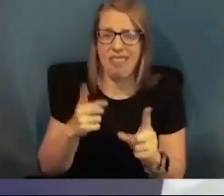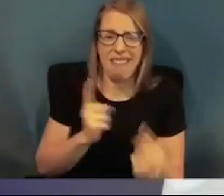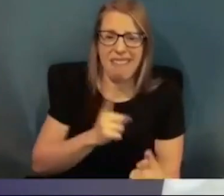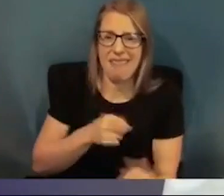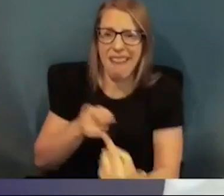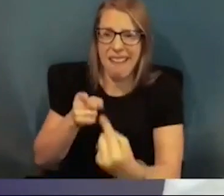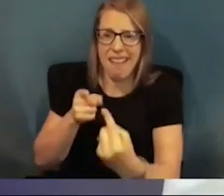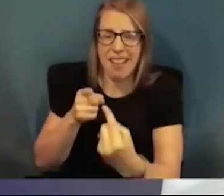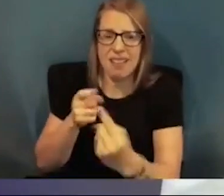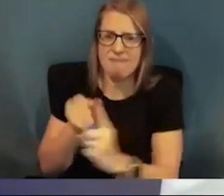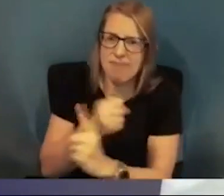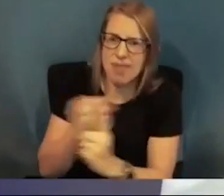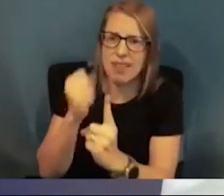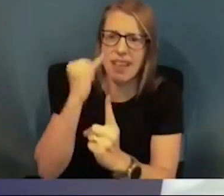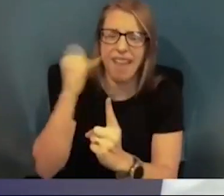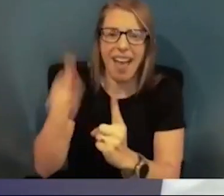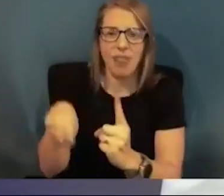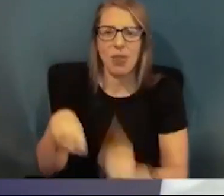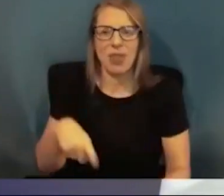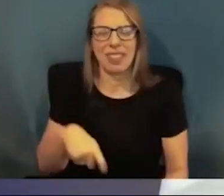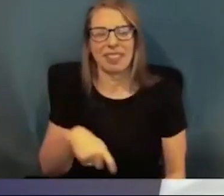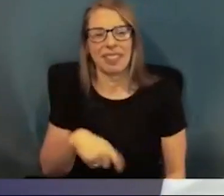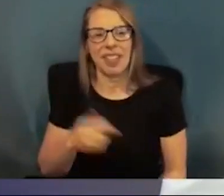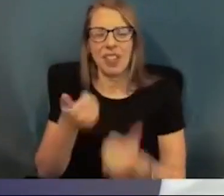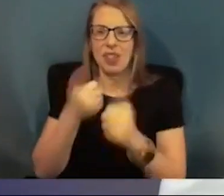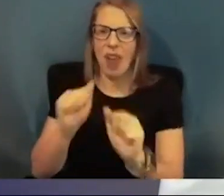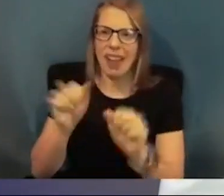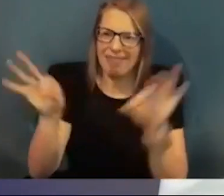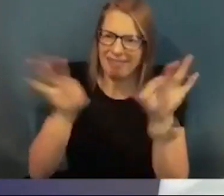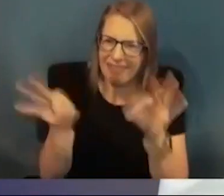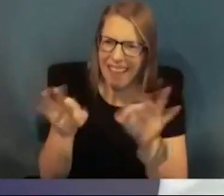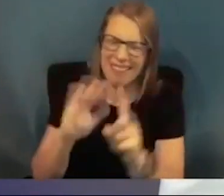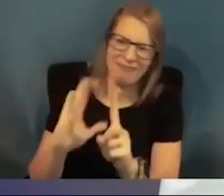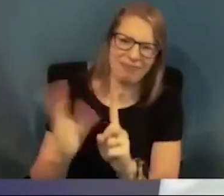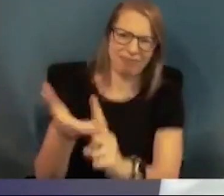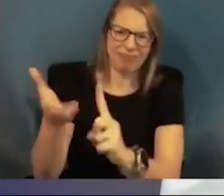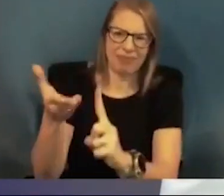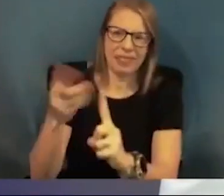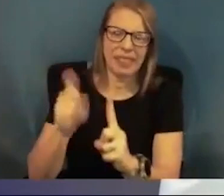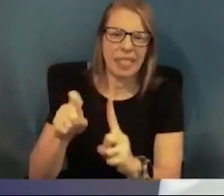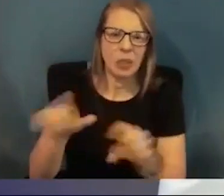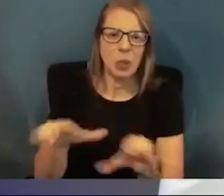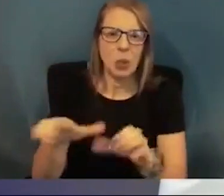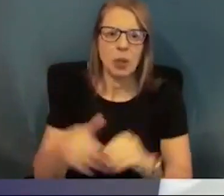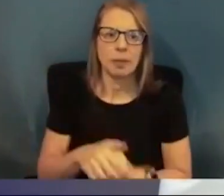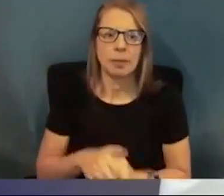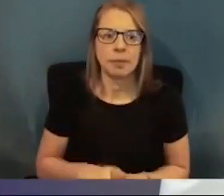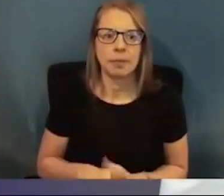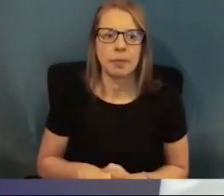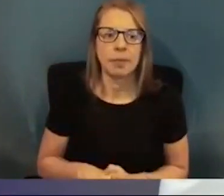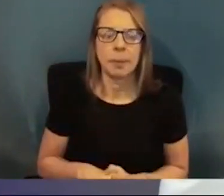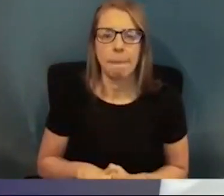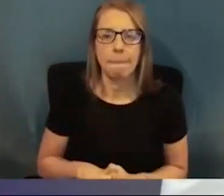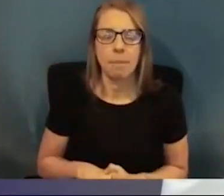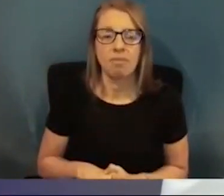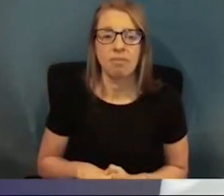up if I have to do that, trying to explain what needed to be done. And I